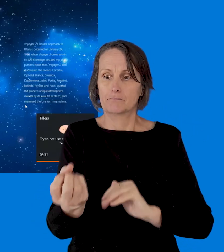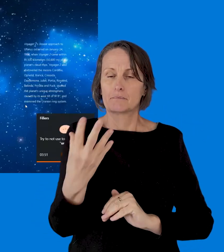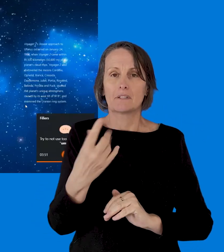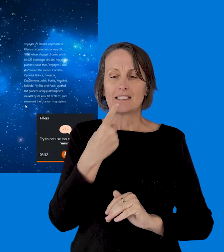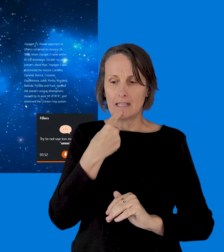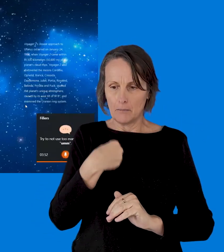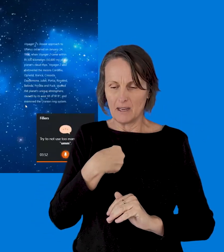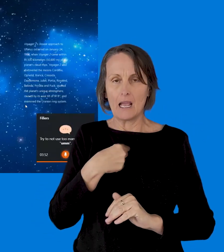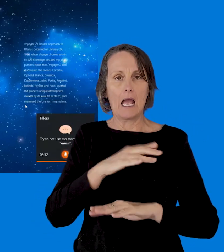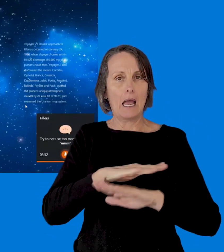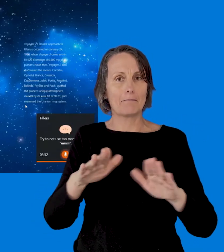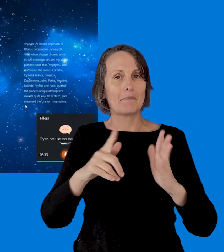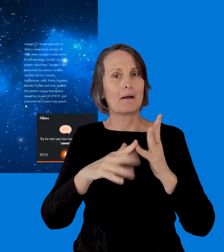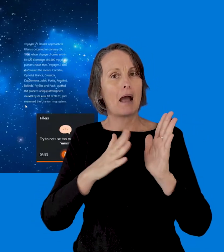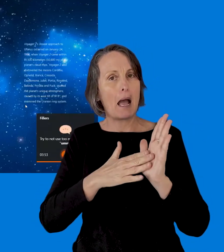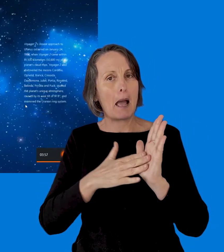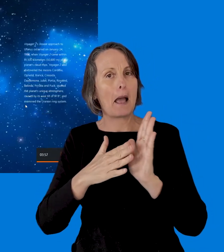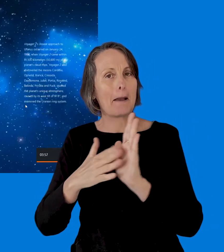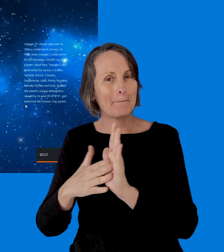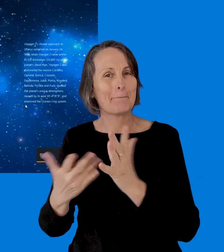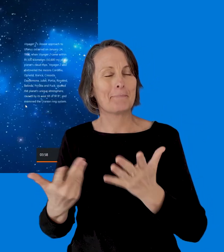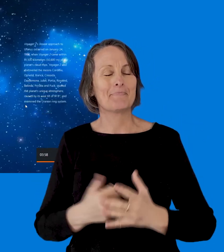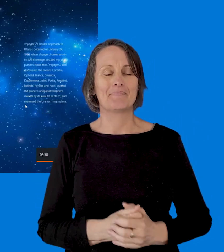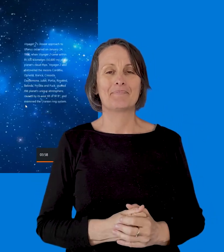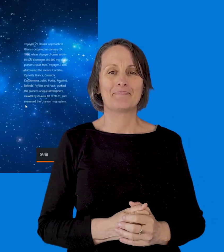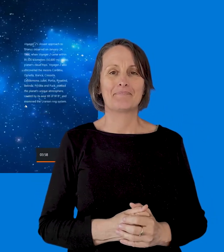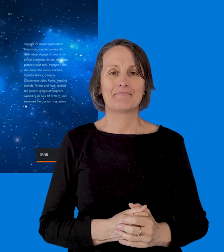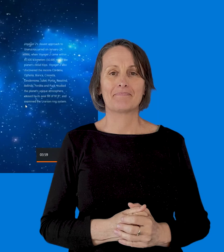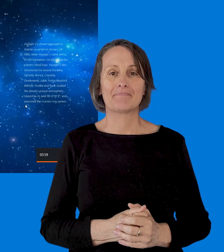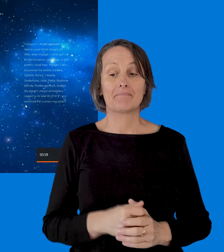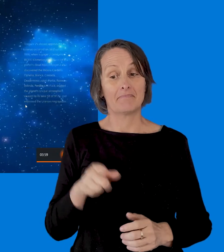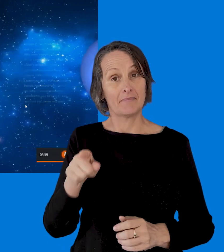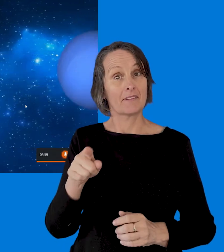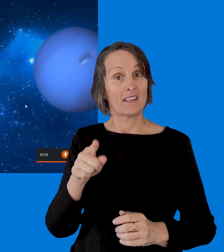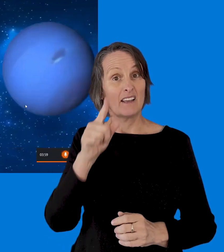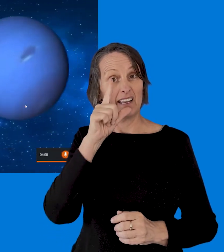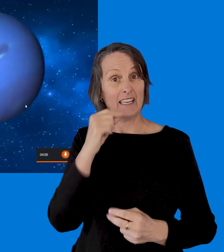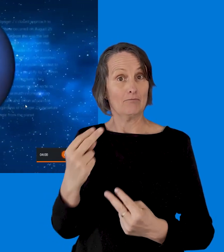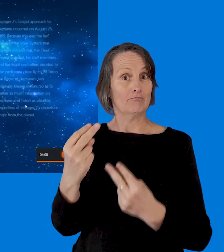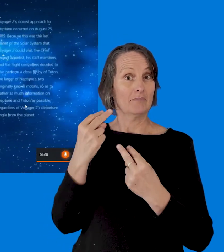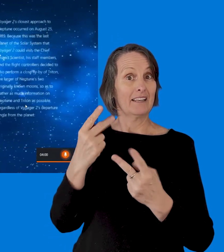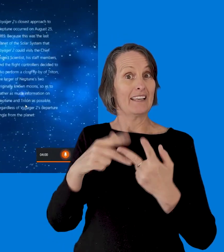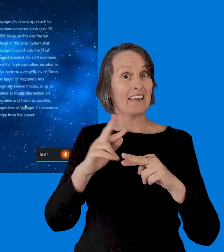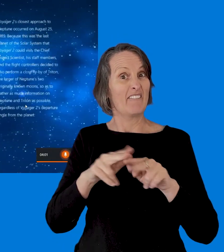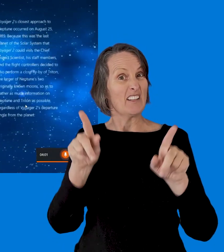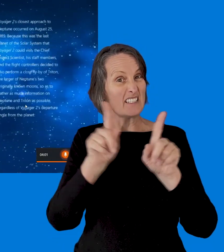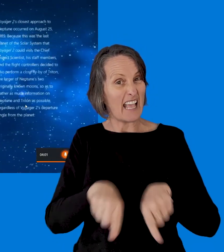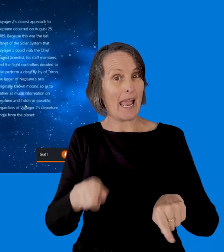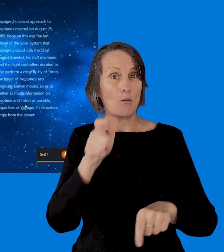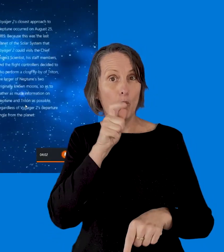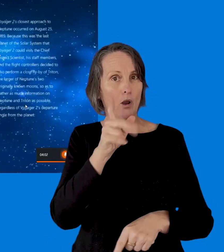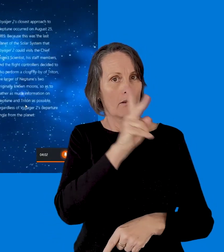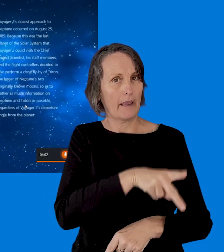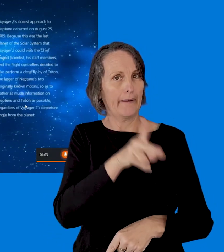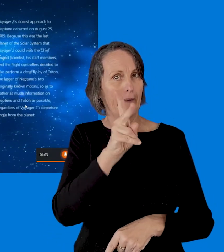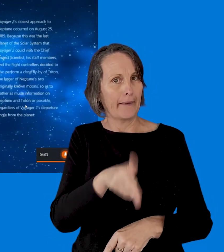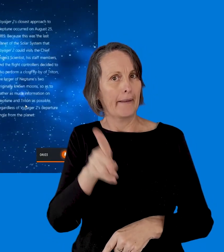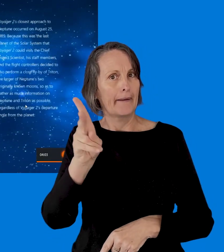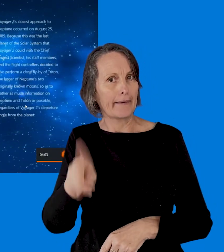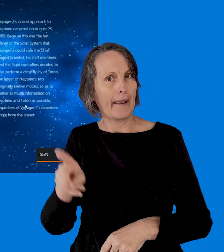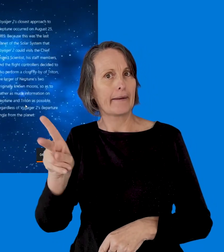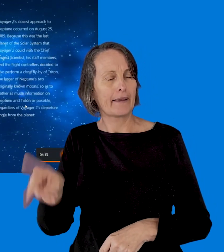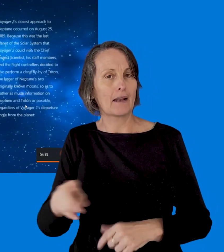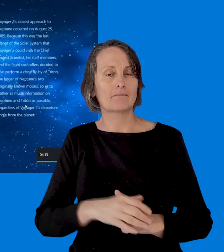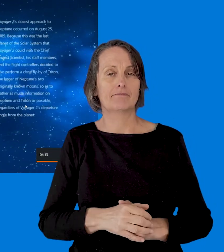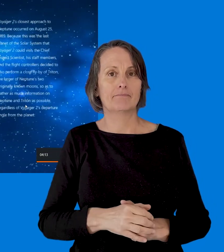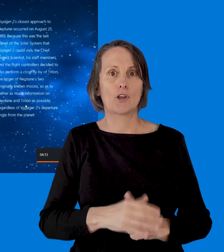try not to use too many fillers. Lastly, PowerPoint can listen if you're using the same word repeatedly. Here's some